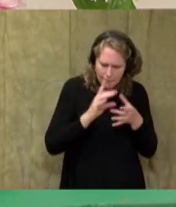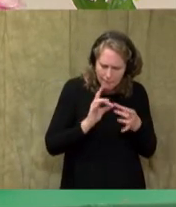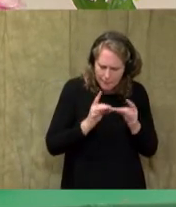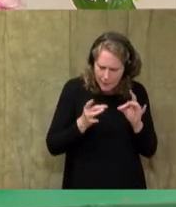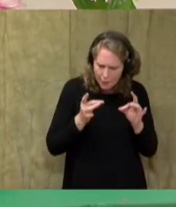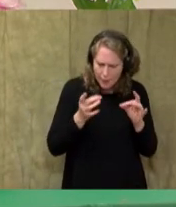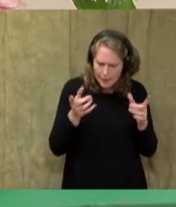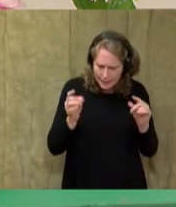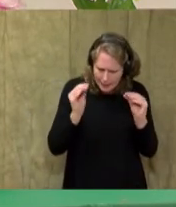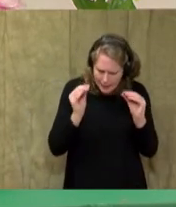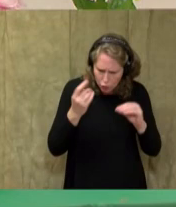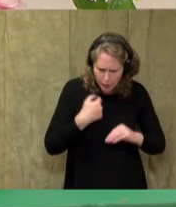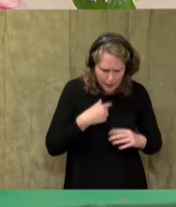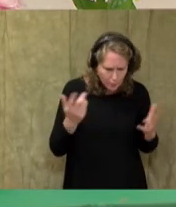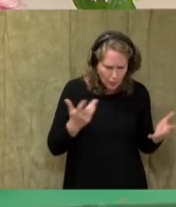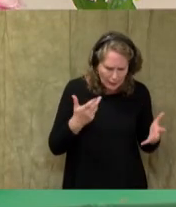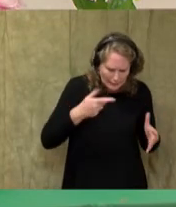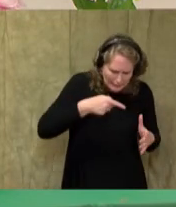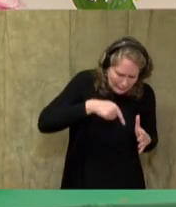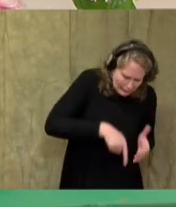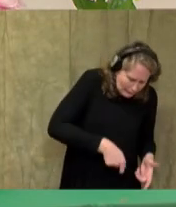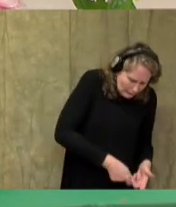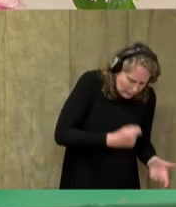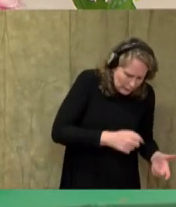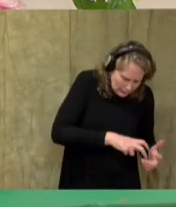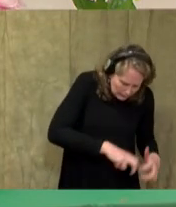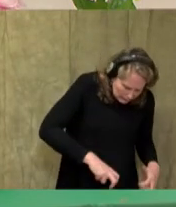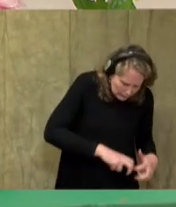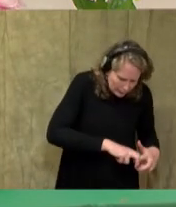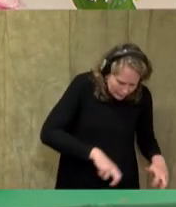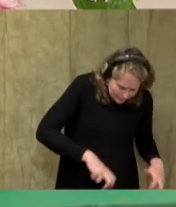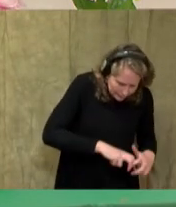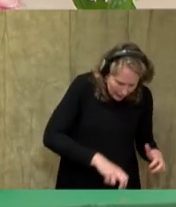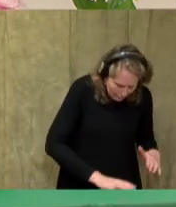go deep into my flower pot here,